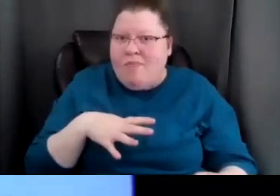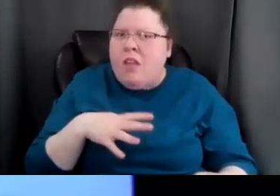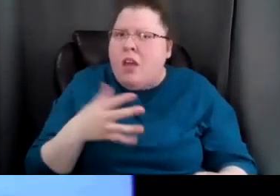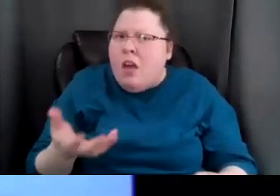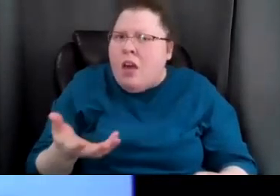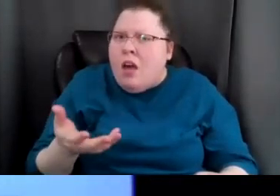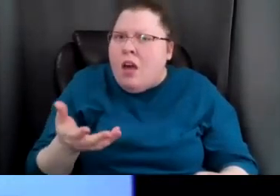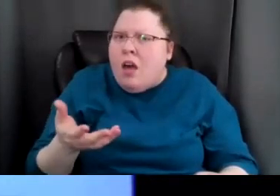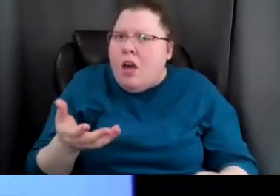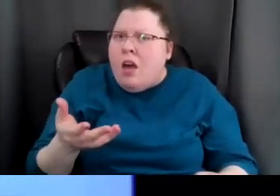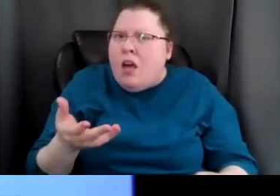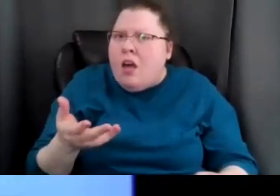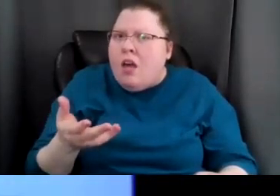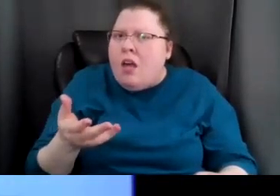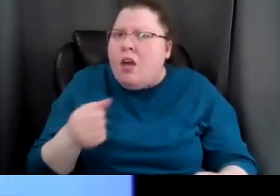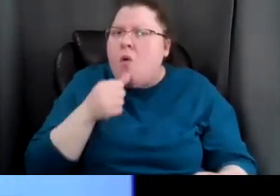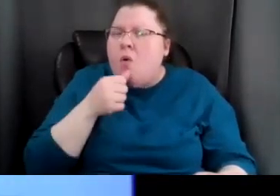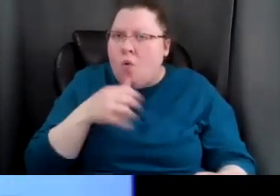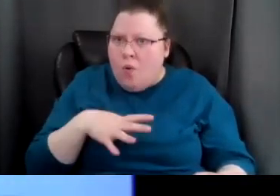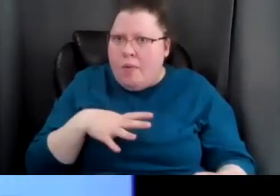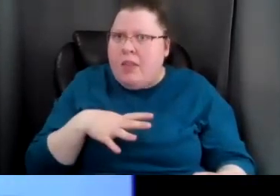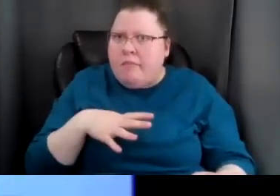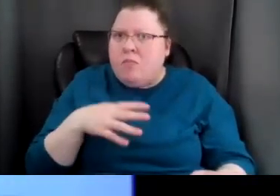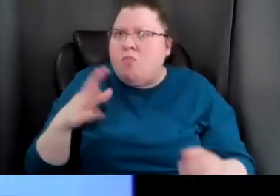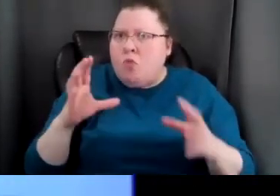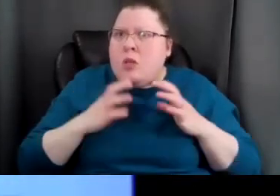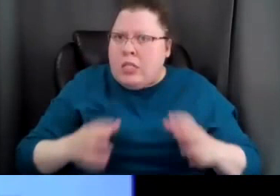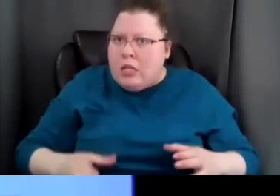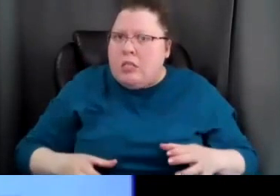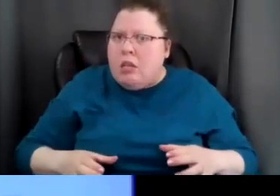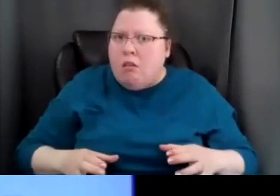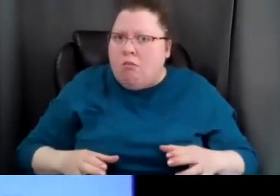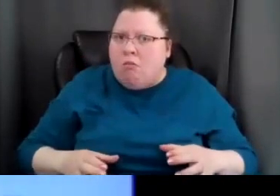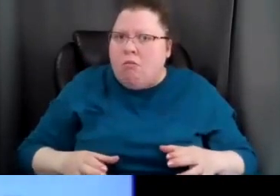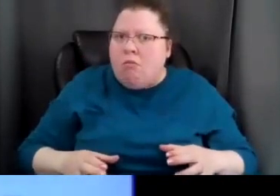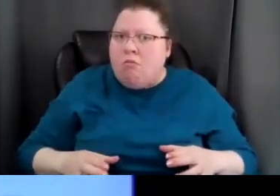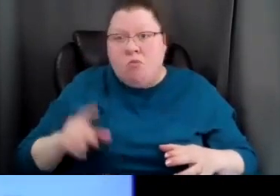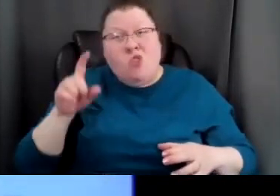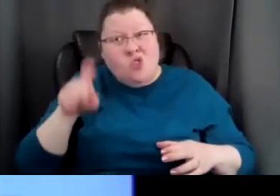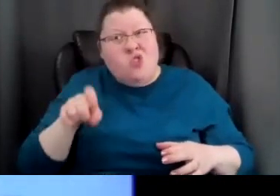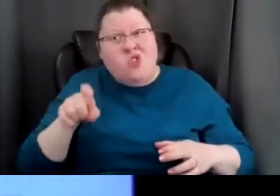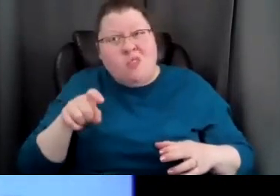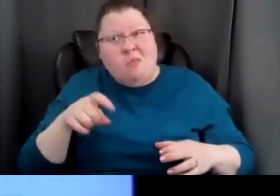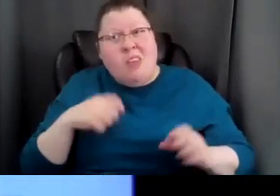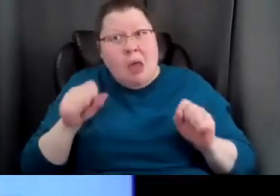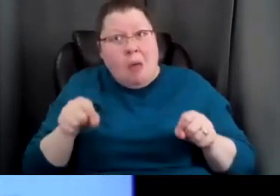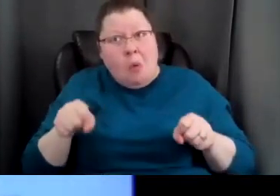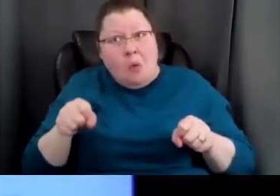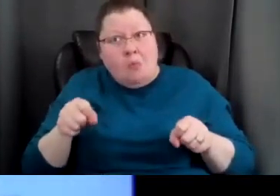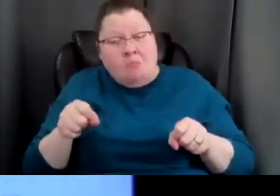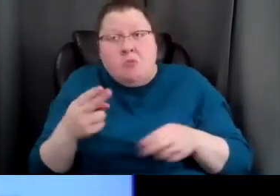persons, then, women are citizens. And of course, she goes on now to make her case. Do you see how she's using